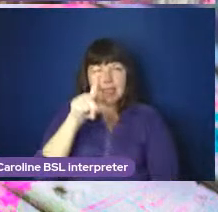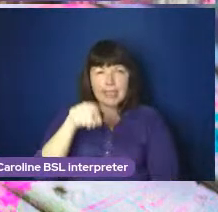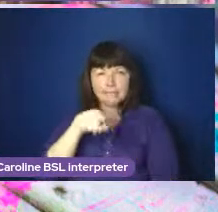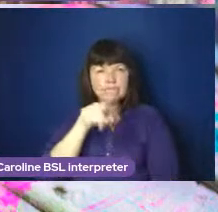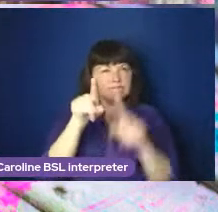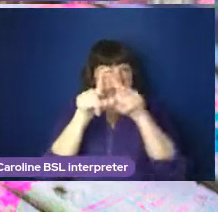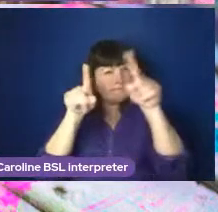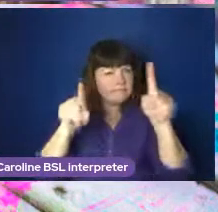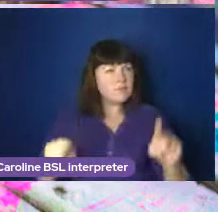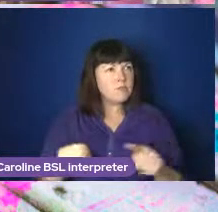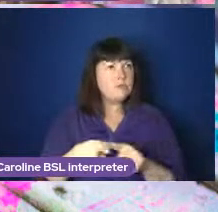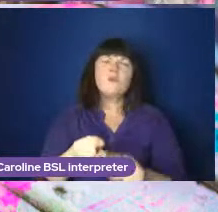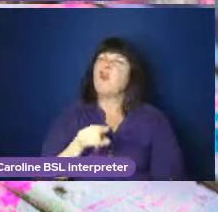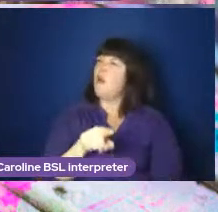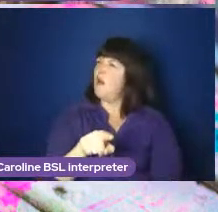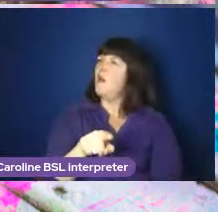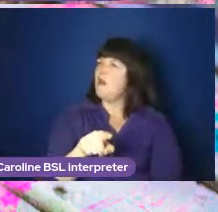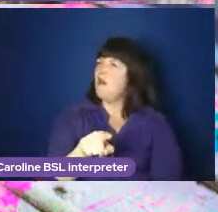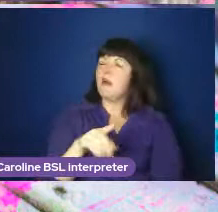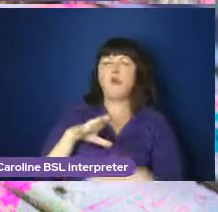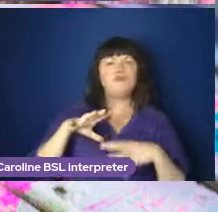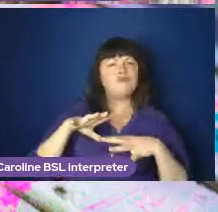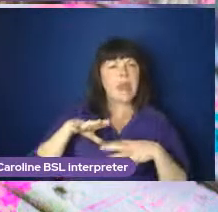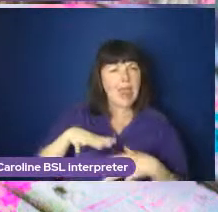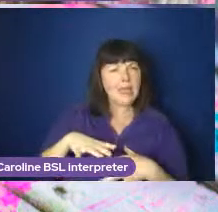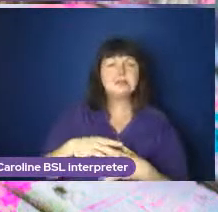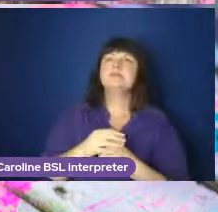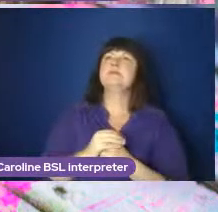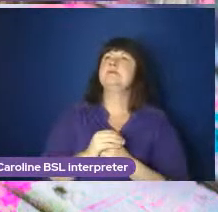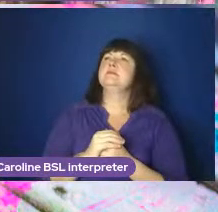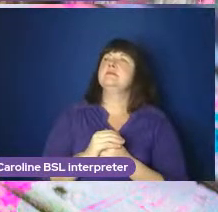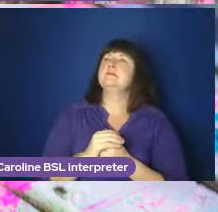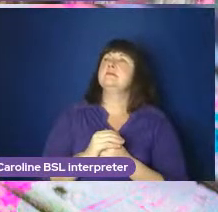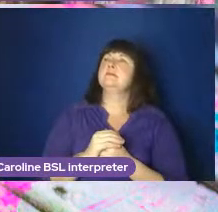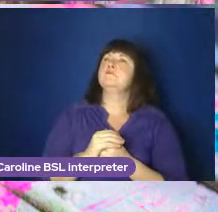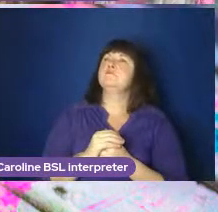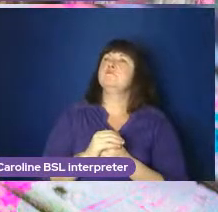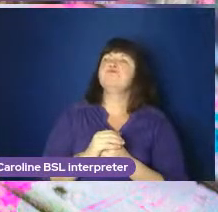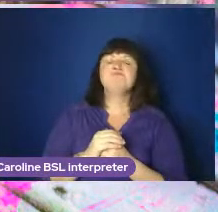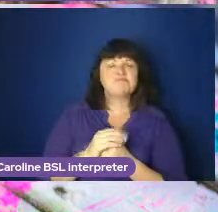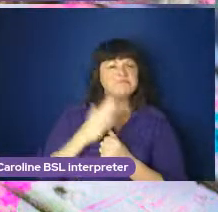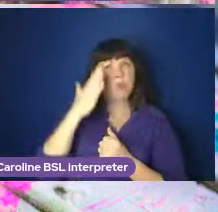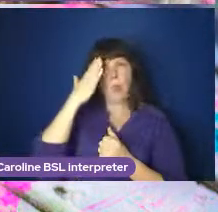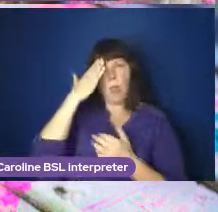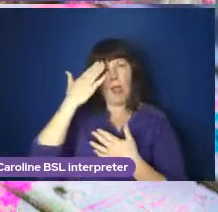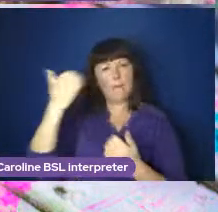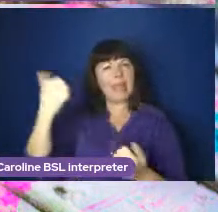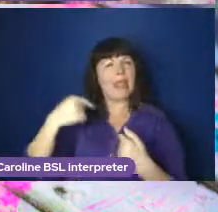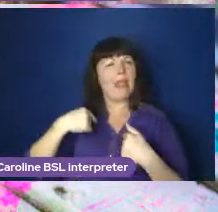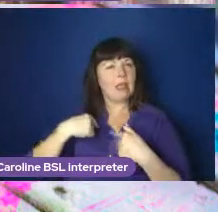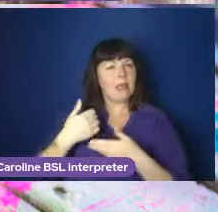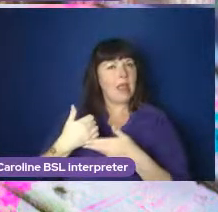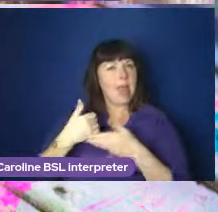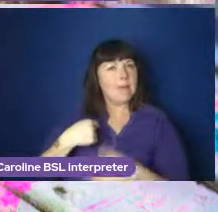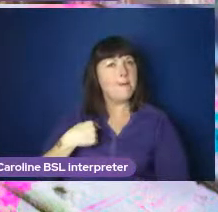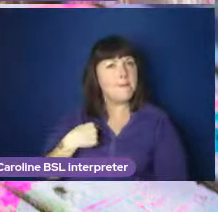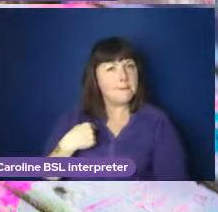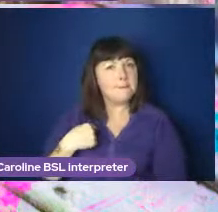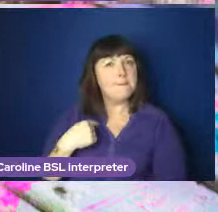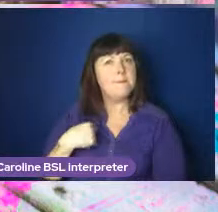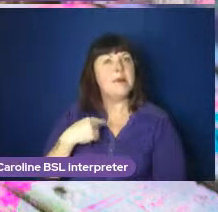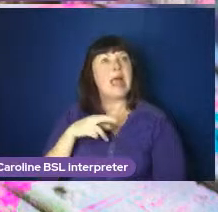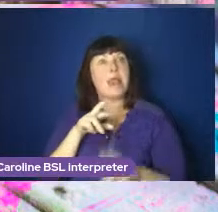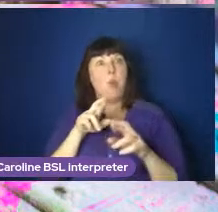relaxing. And it was just a nice activity for well-being. So hopefully she will join us next week as well and maybe watch this on the